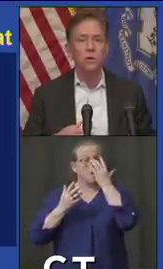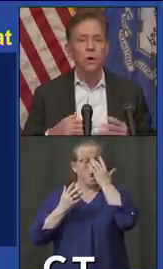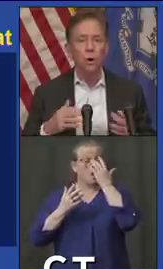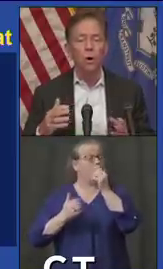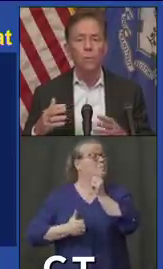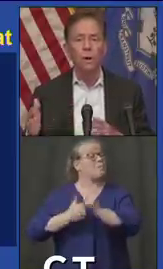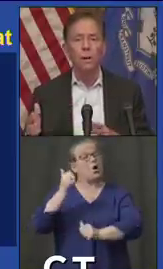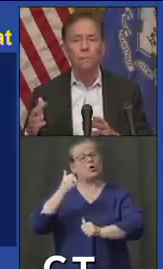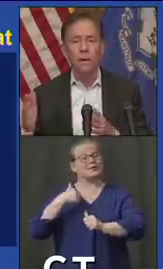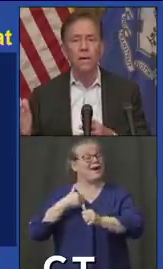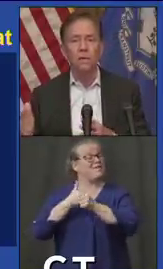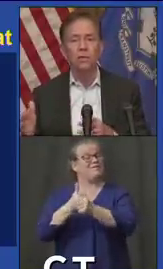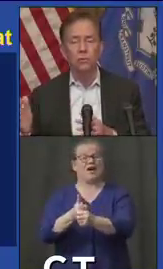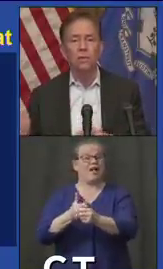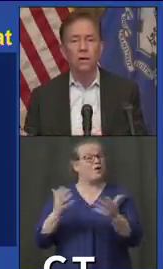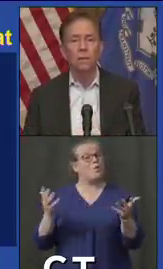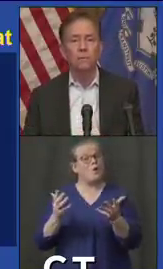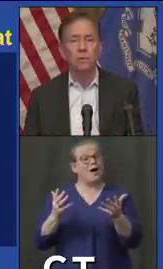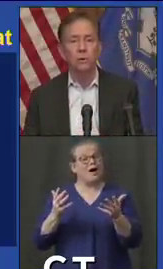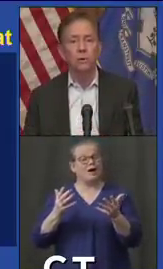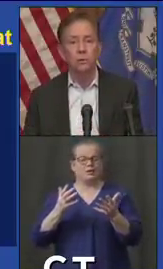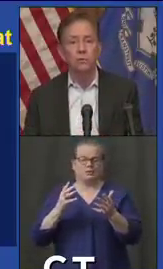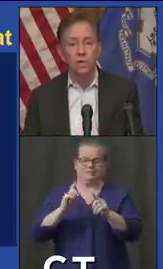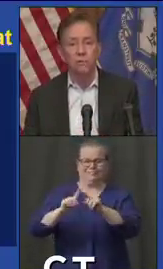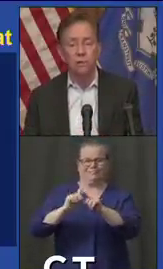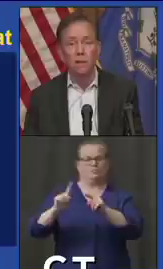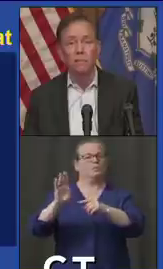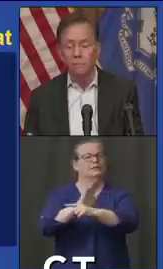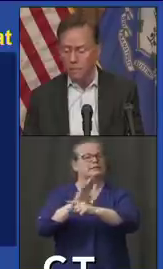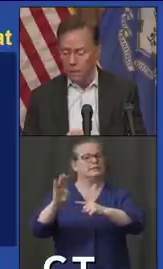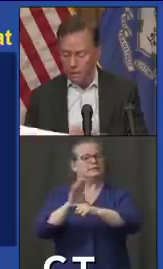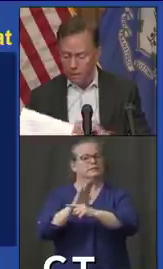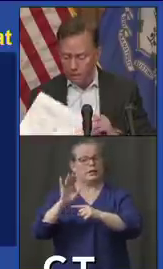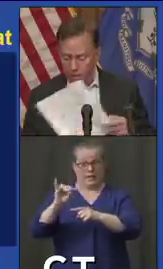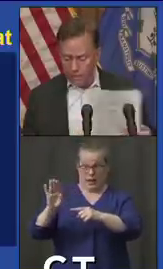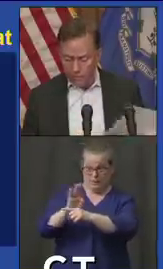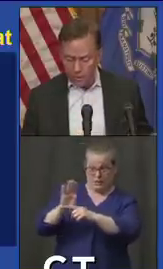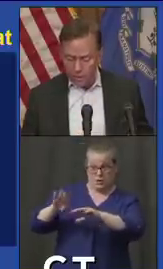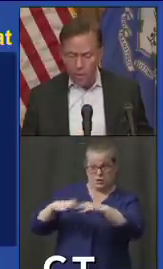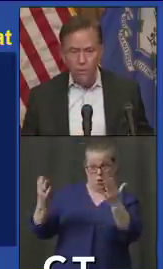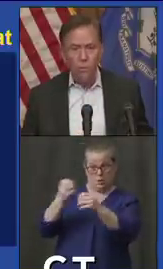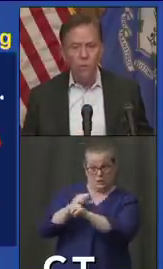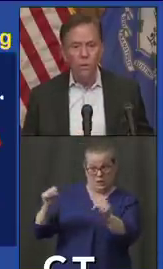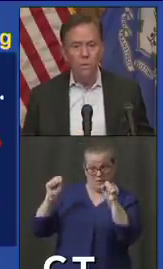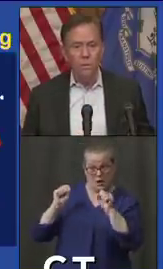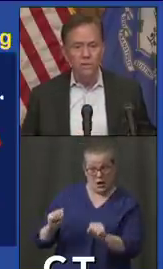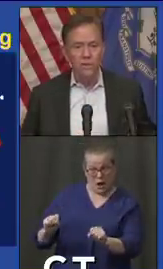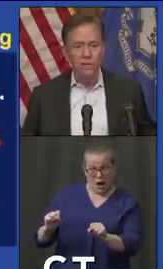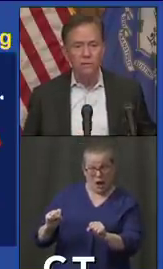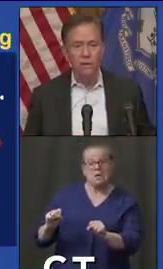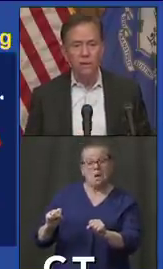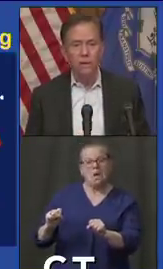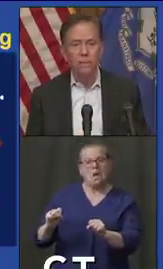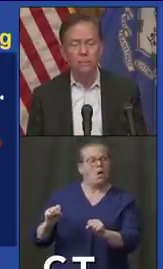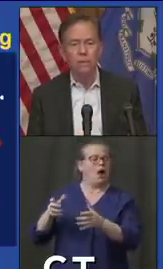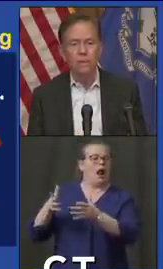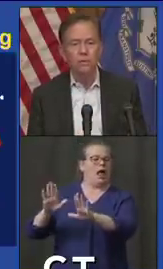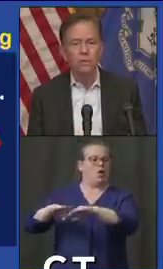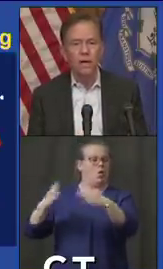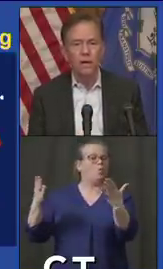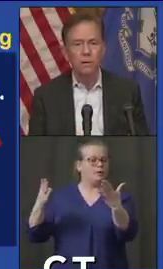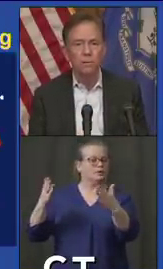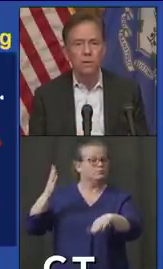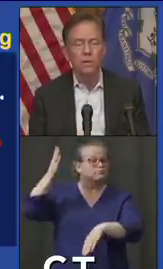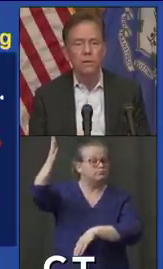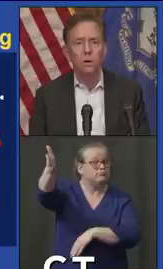is open up by industry types that you can do safely. What do I mean by safely? This